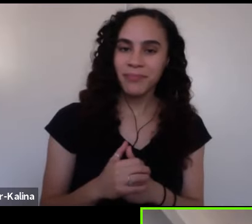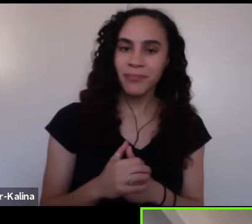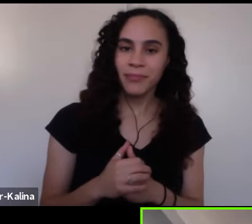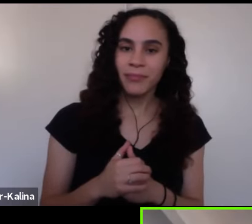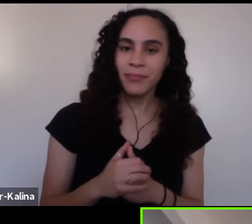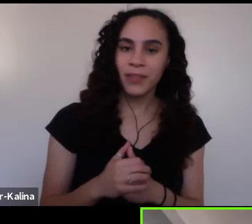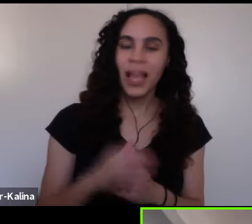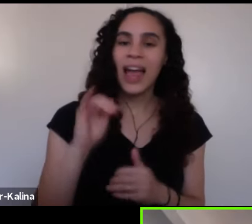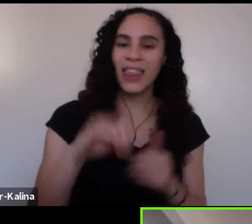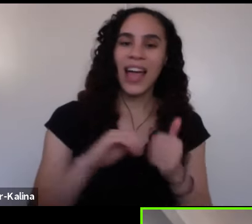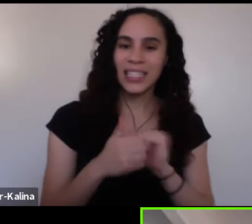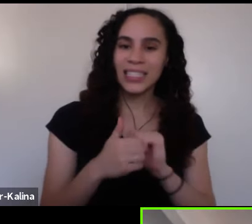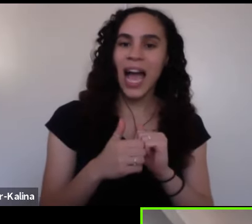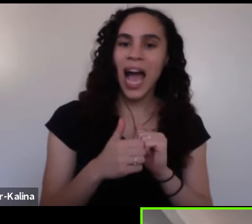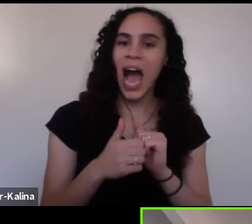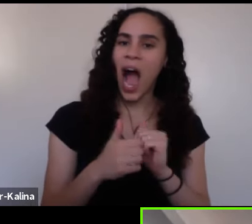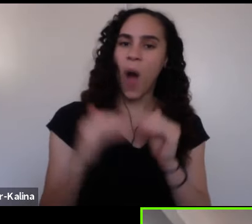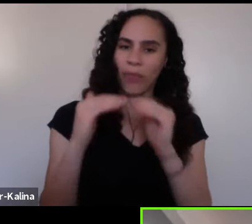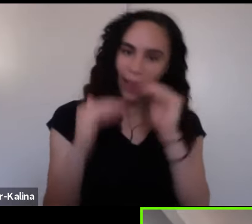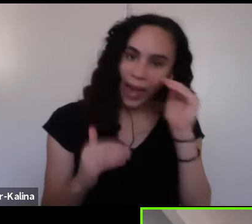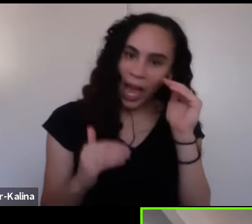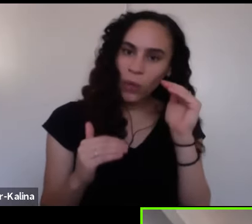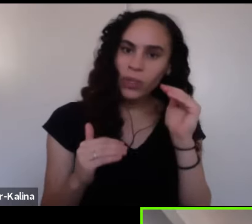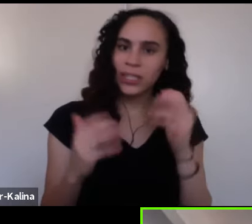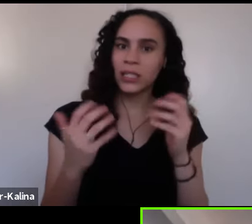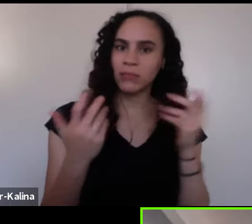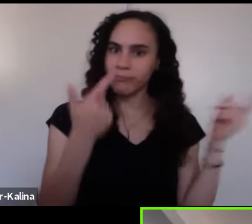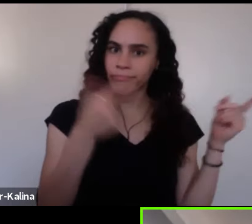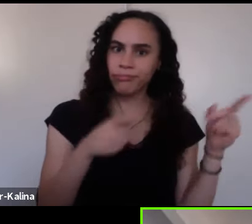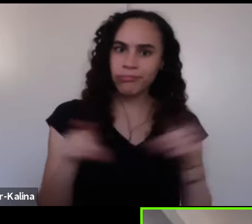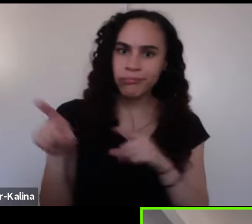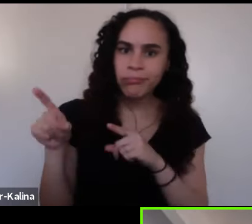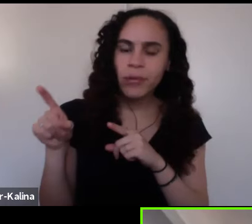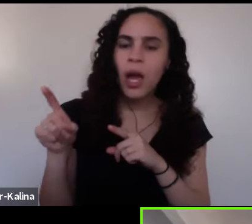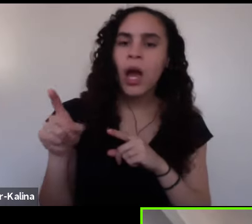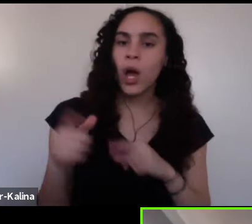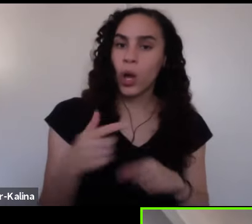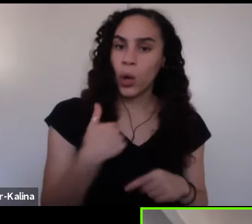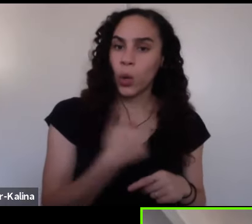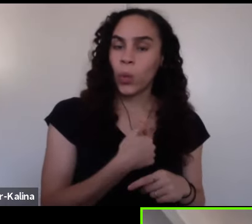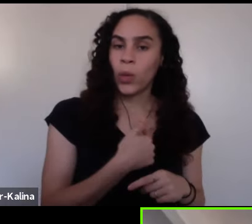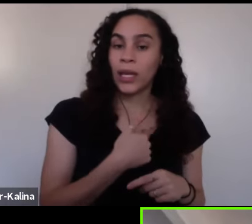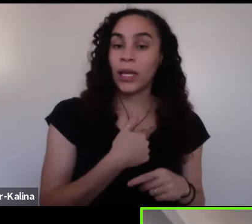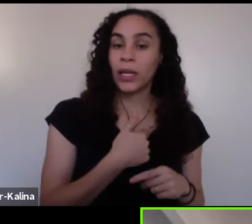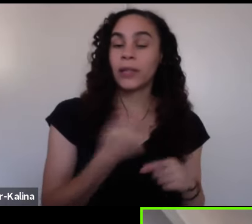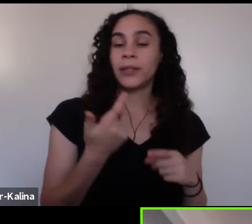of this inequity happened, is because when we go into a situation, we as Black, Brown,